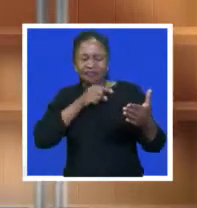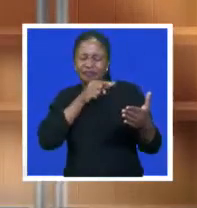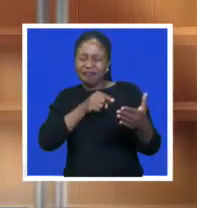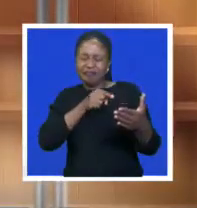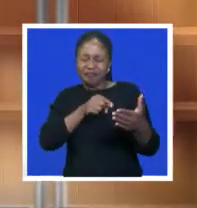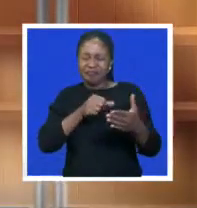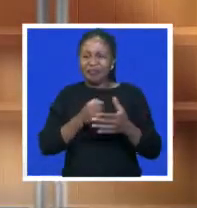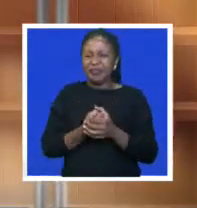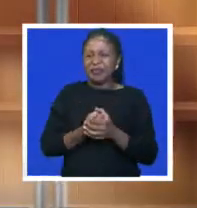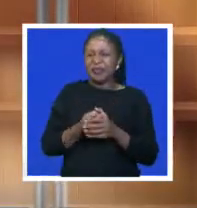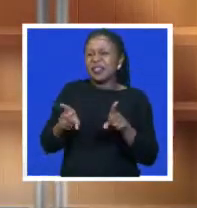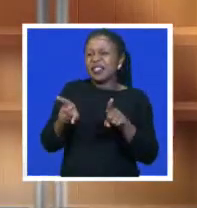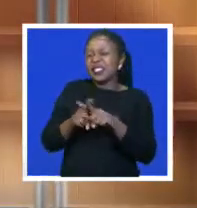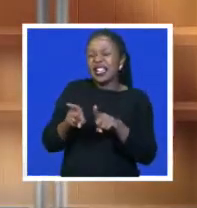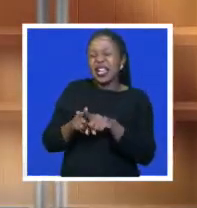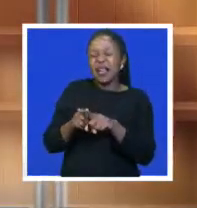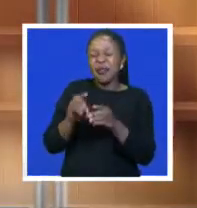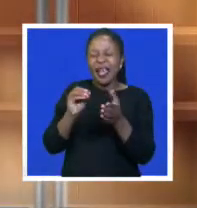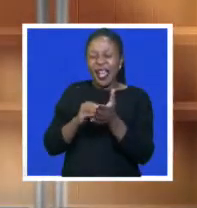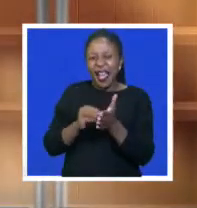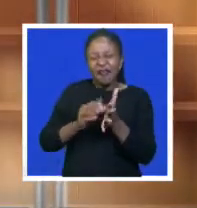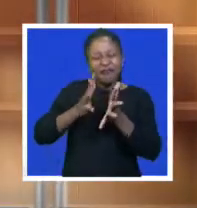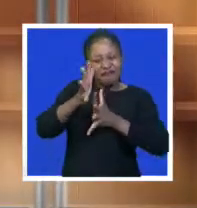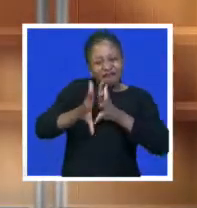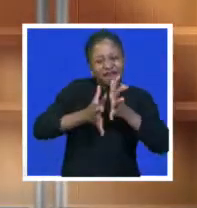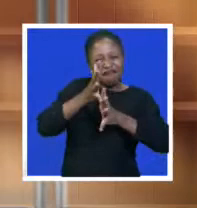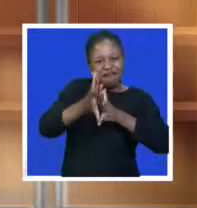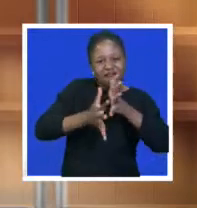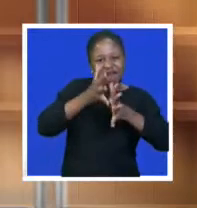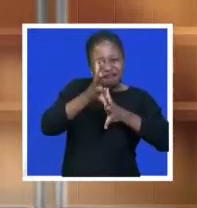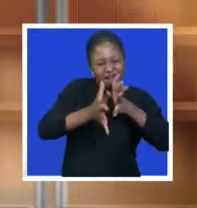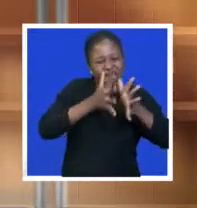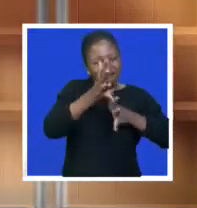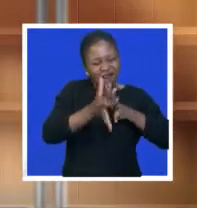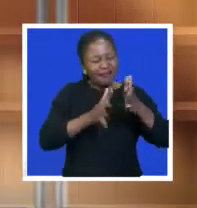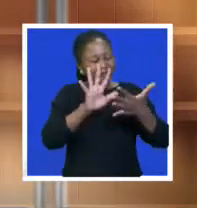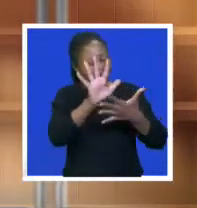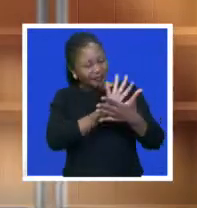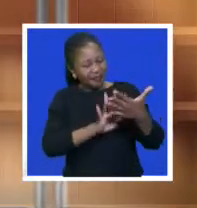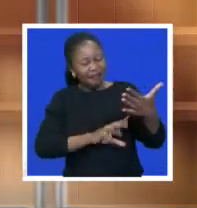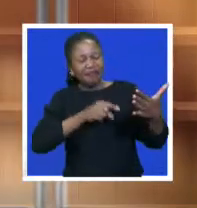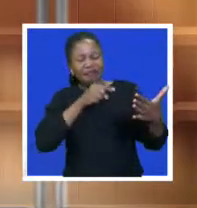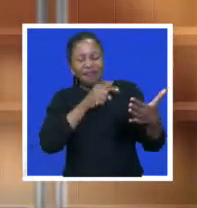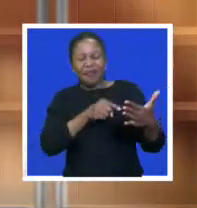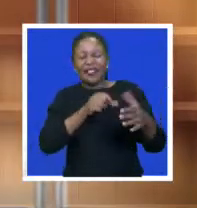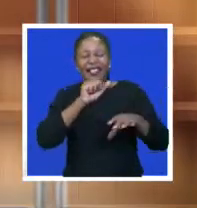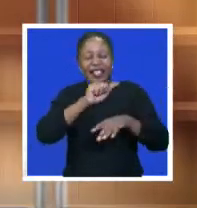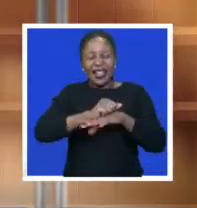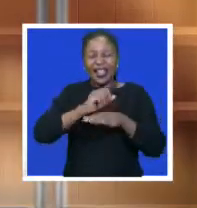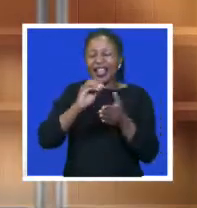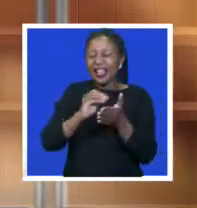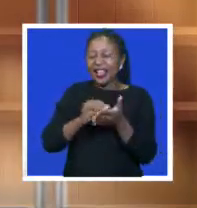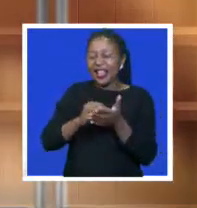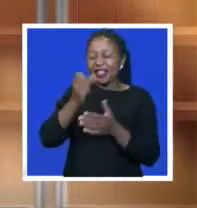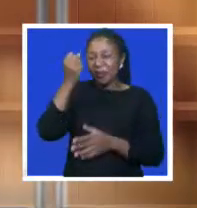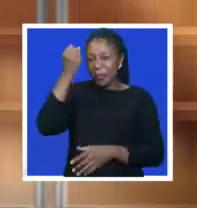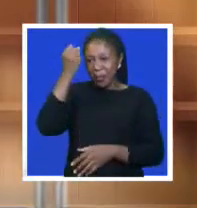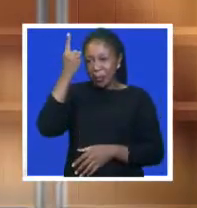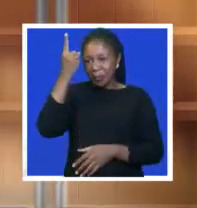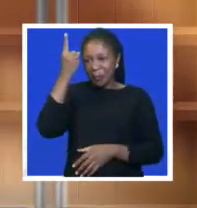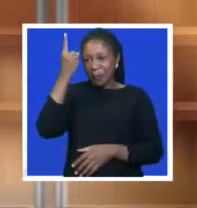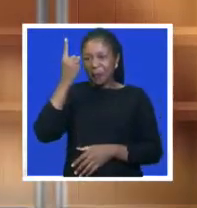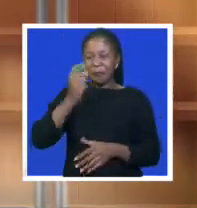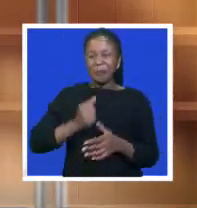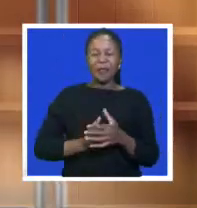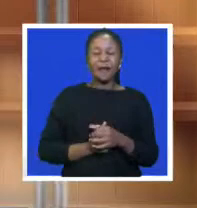have an idea. That is by the end of today, my dear Lena at home. So in the introduction, most of the time, we will